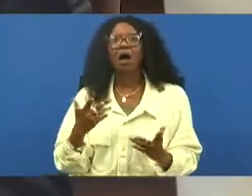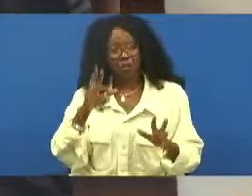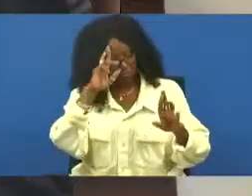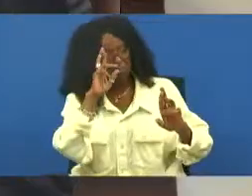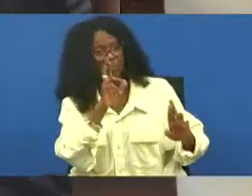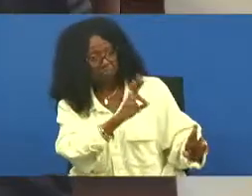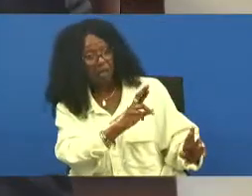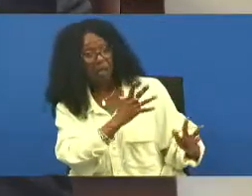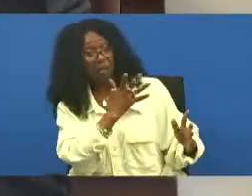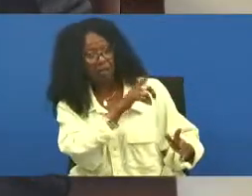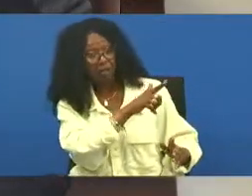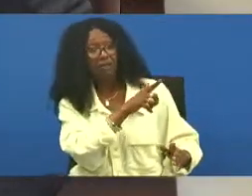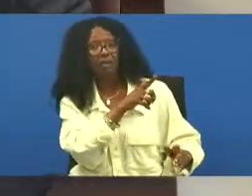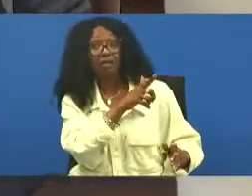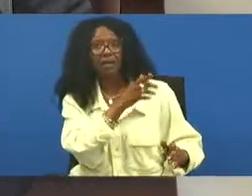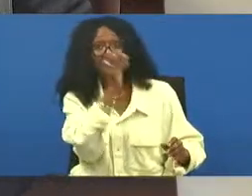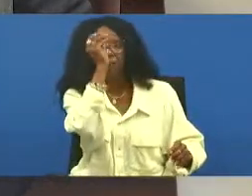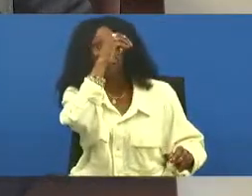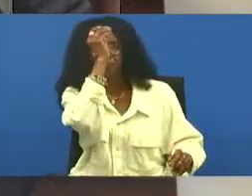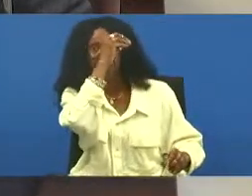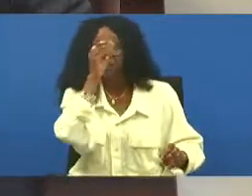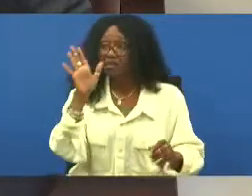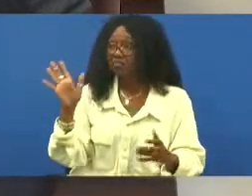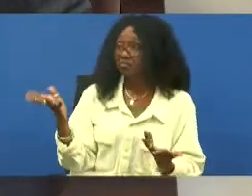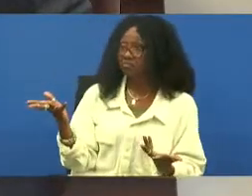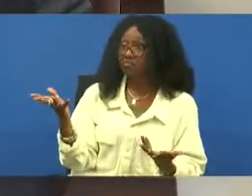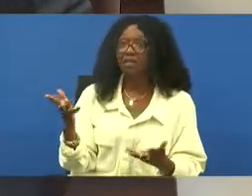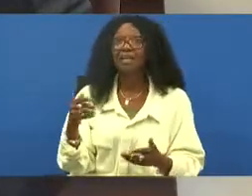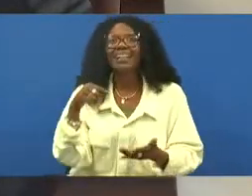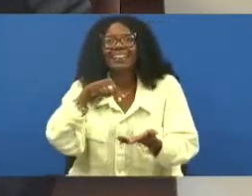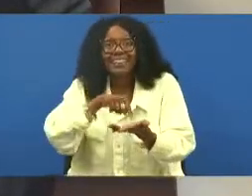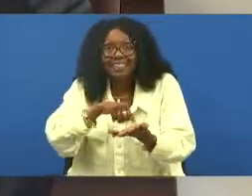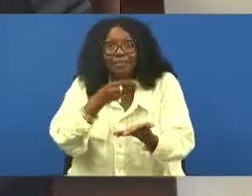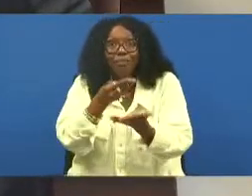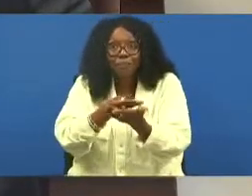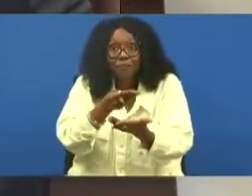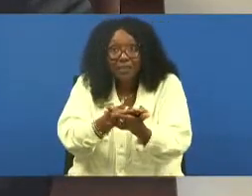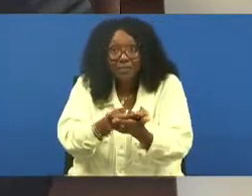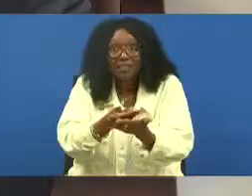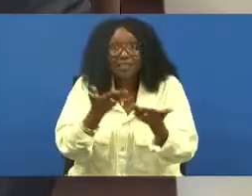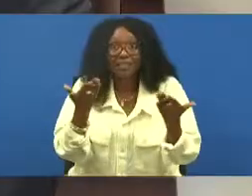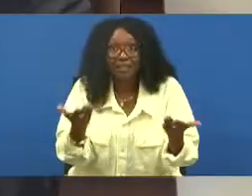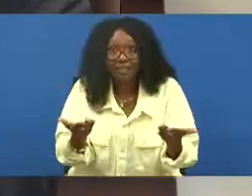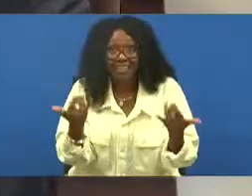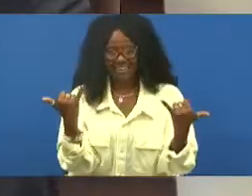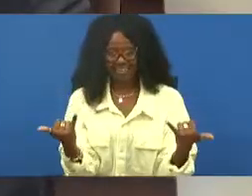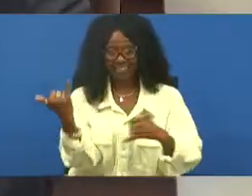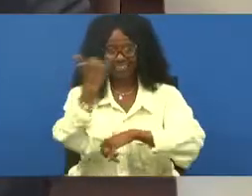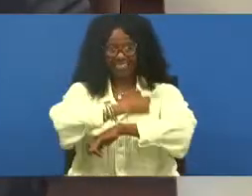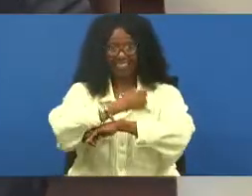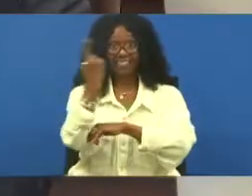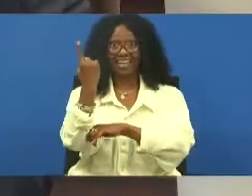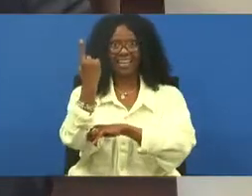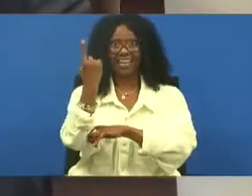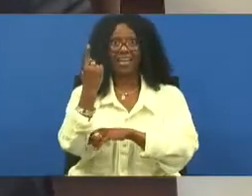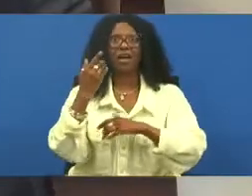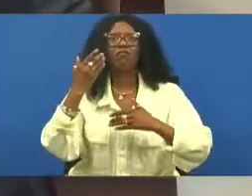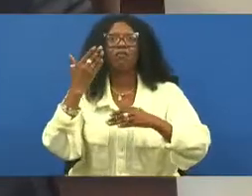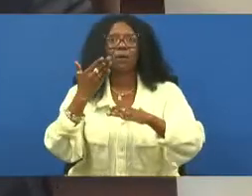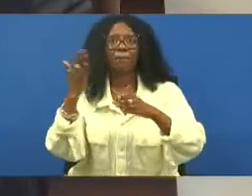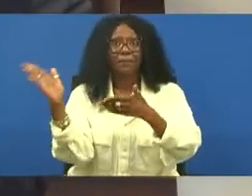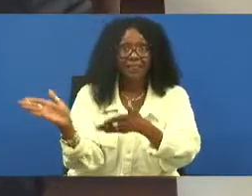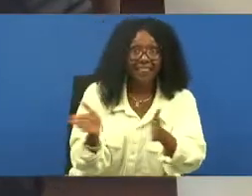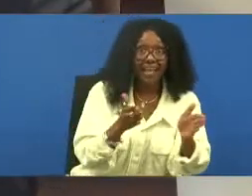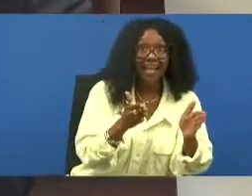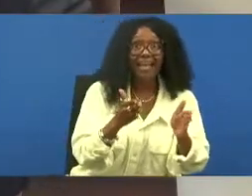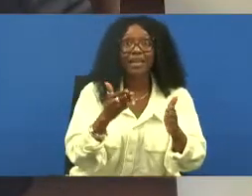opinion. There's no direct ask to the taxpayer for that. This is money. We're moving forward with plans and progress based